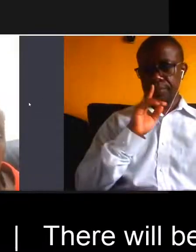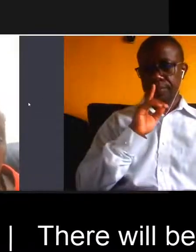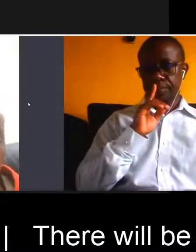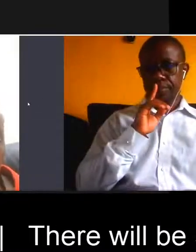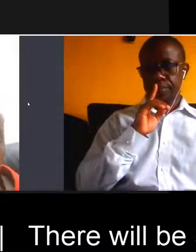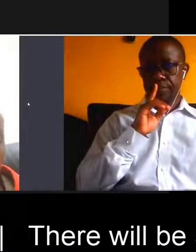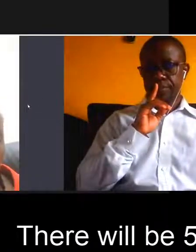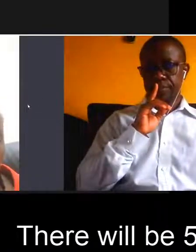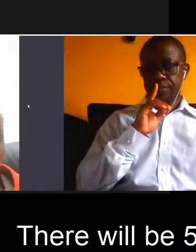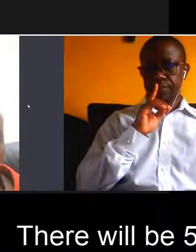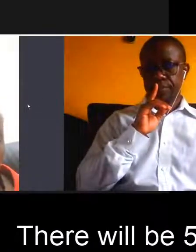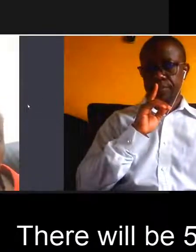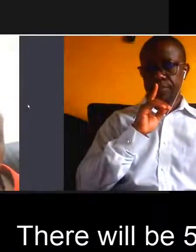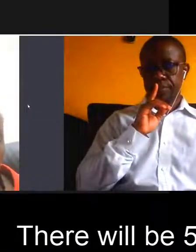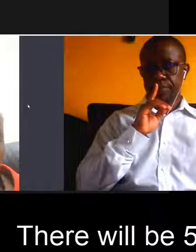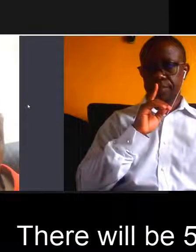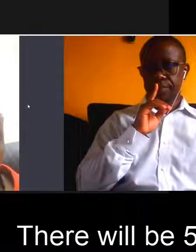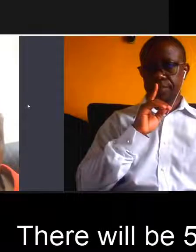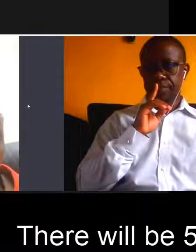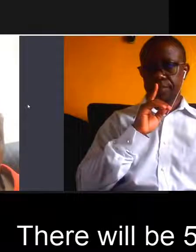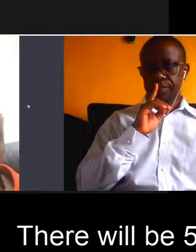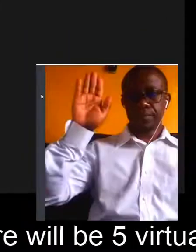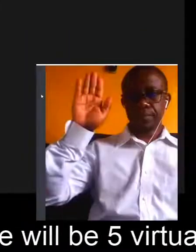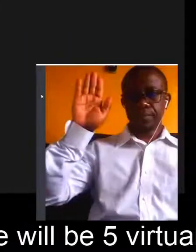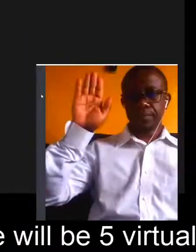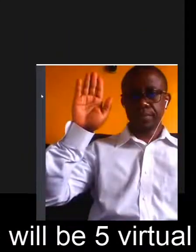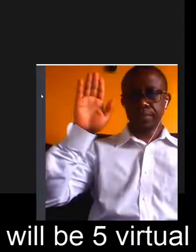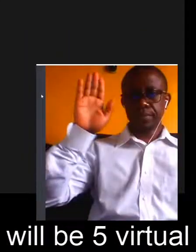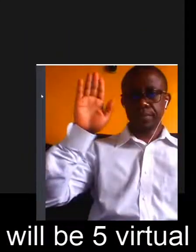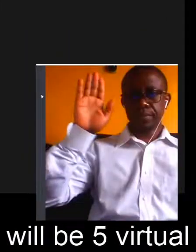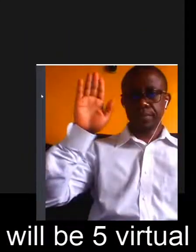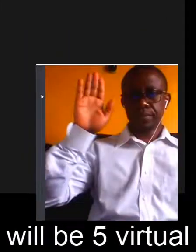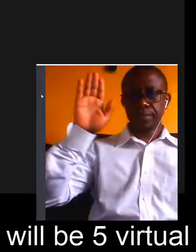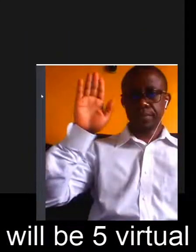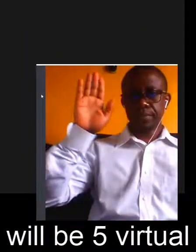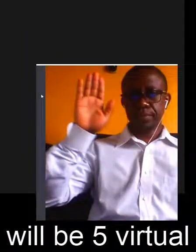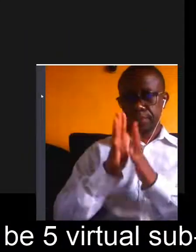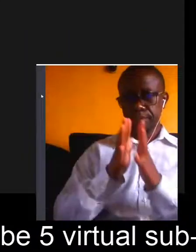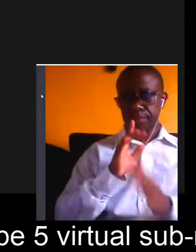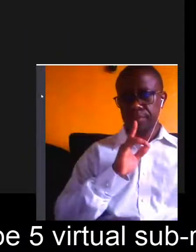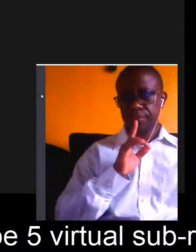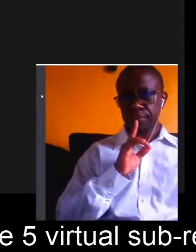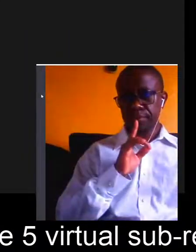Could you allow the hand that is up, please, to speak?